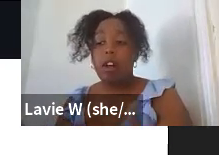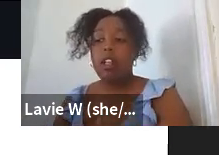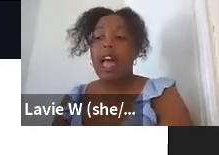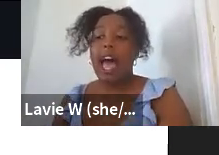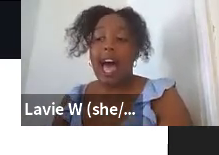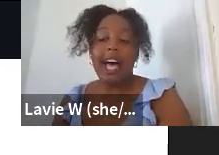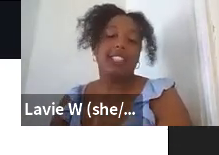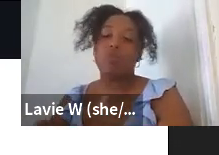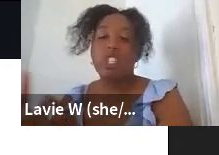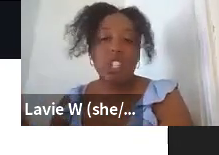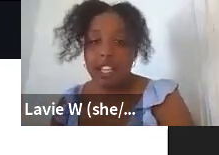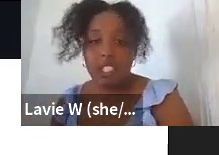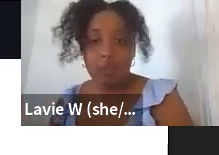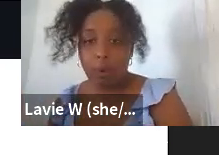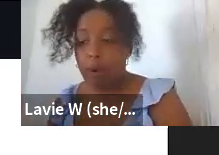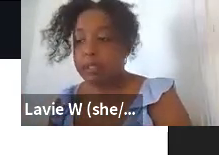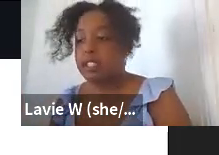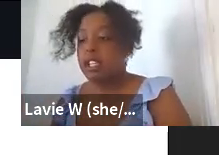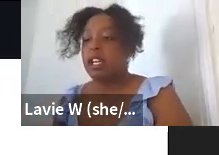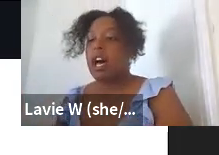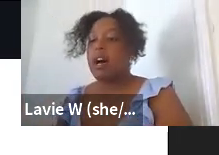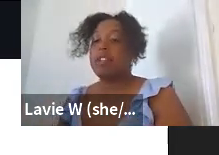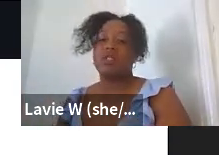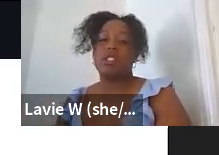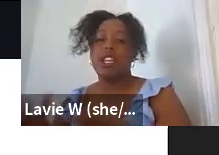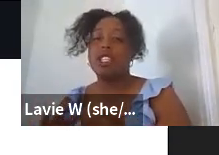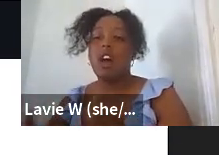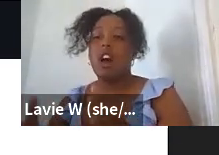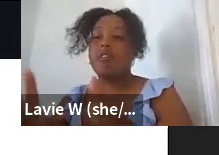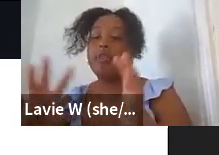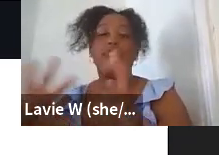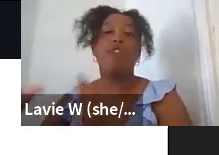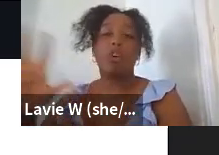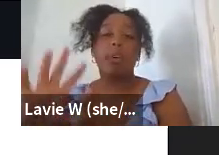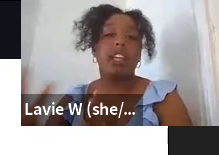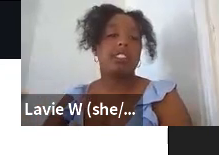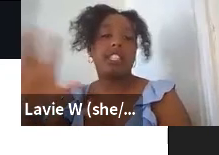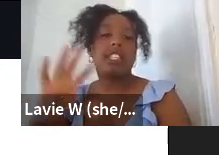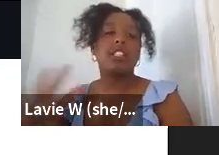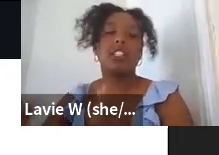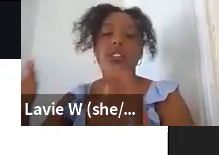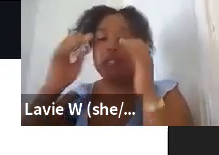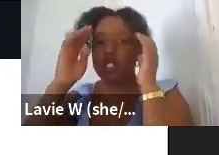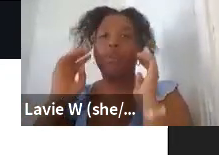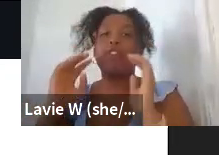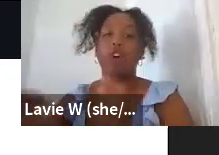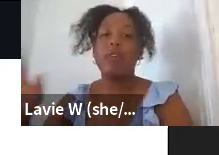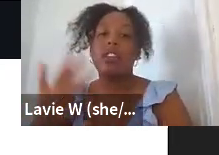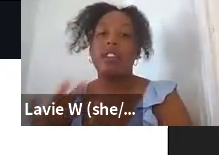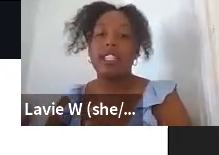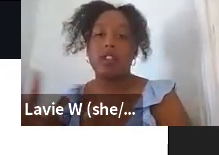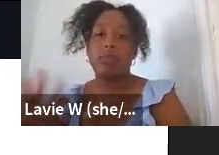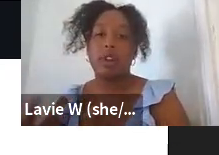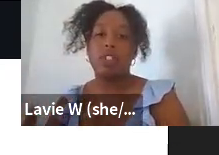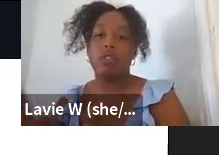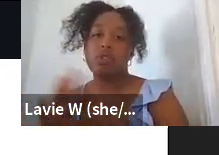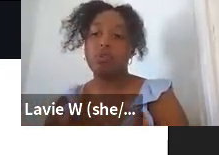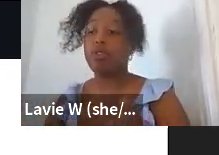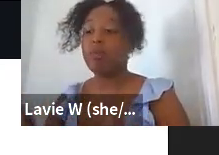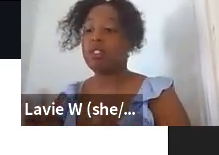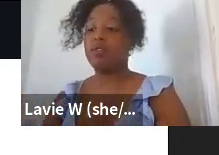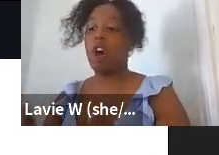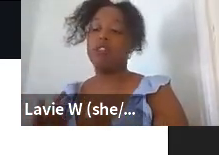people as racialized props. And so this idea of performing, this performance of anti-oppression,